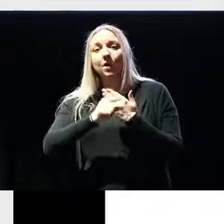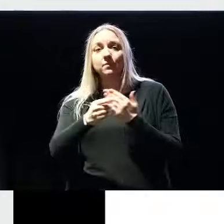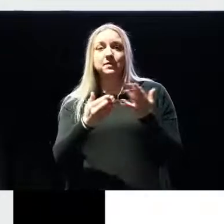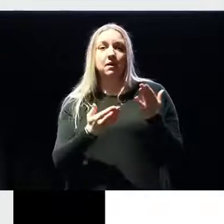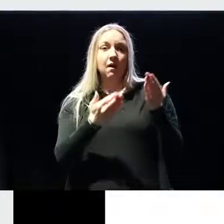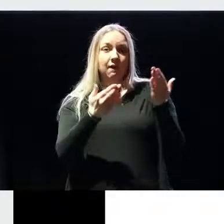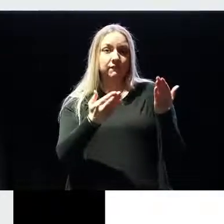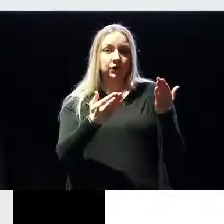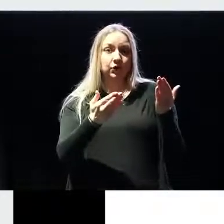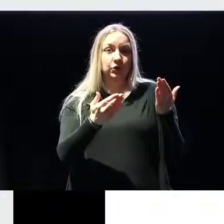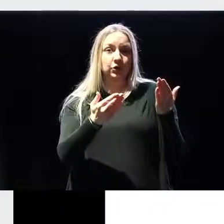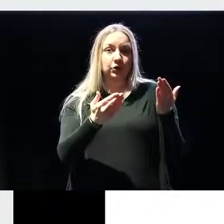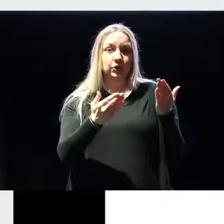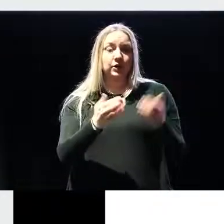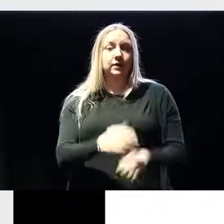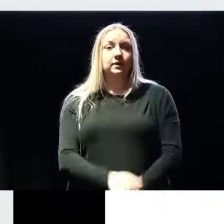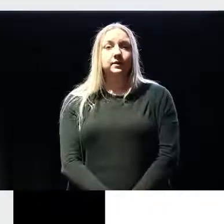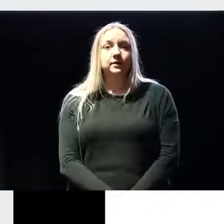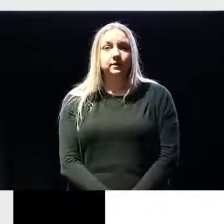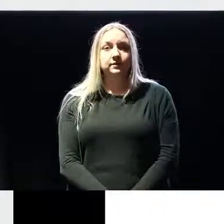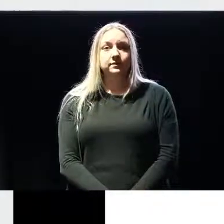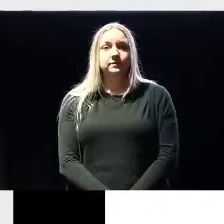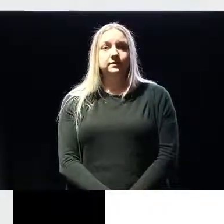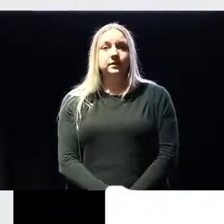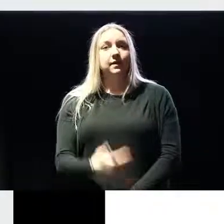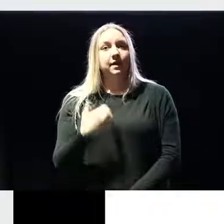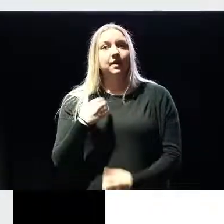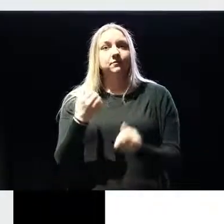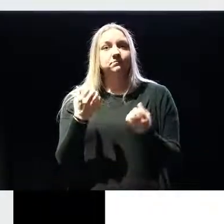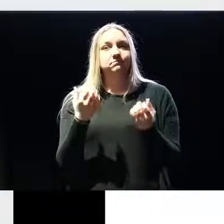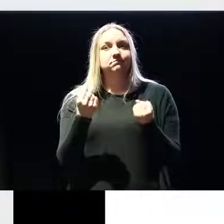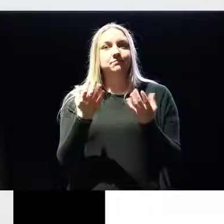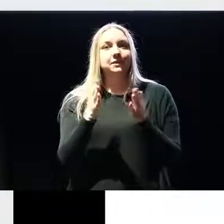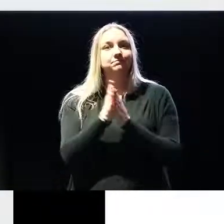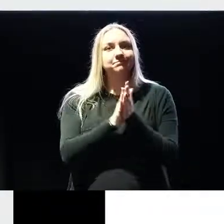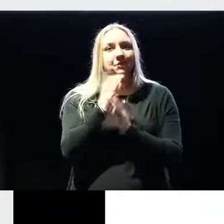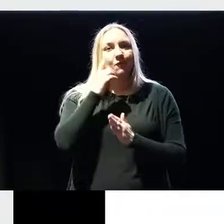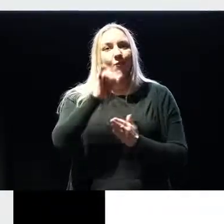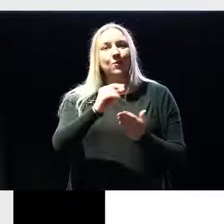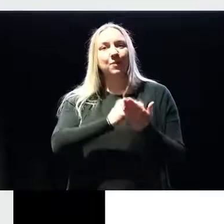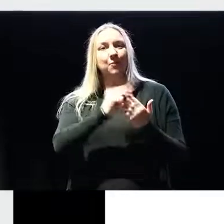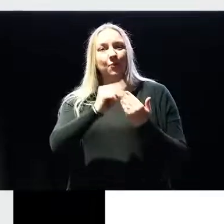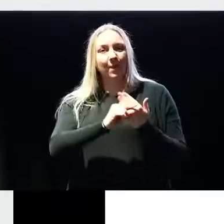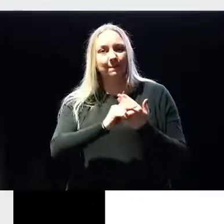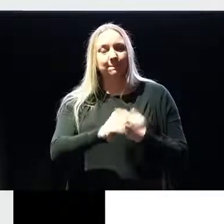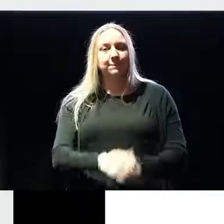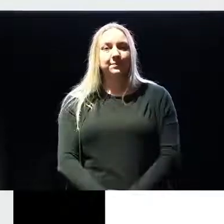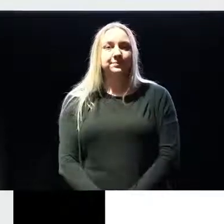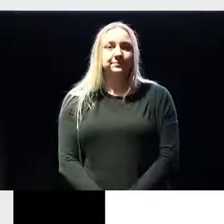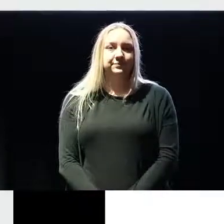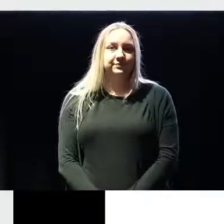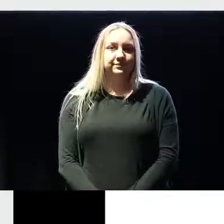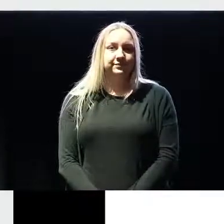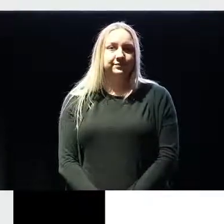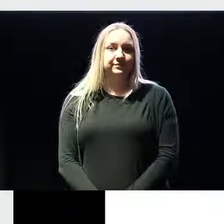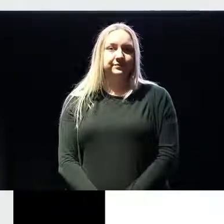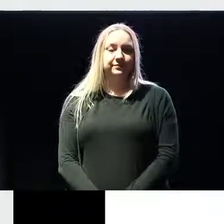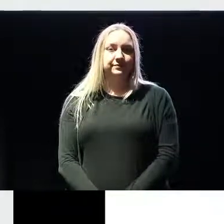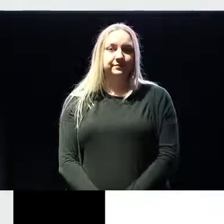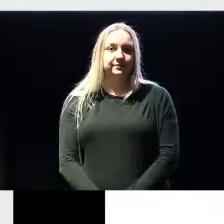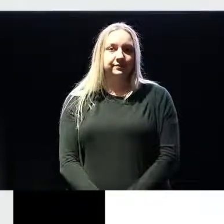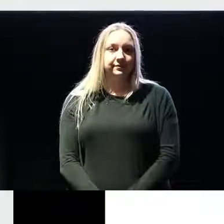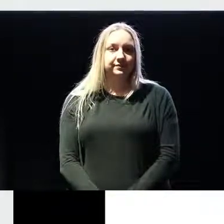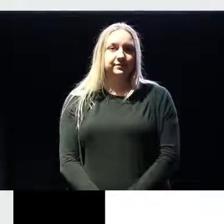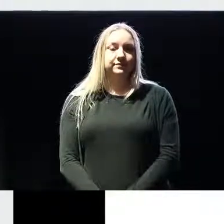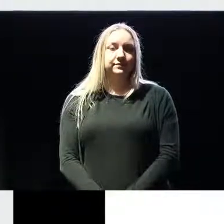and pedagogical ambitions. There was no real precedent for this building